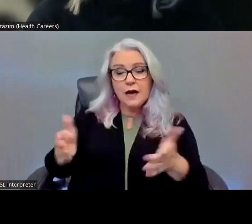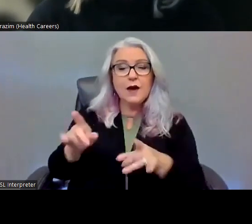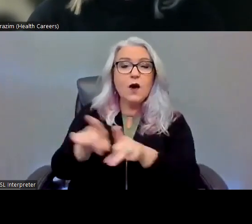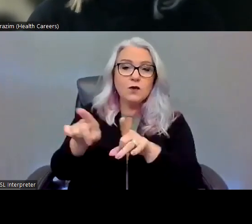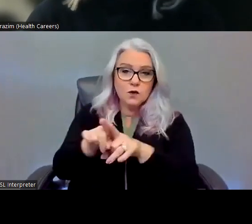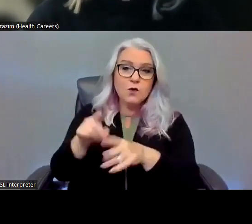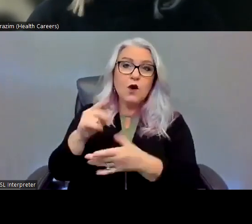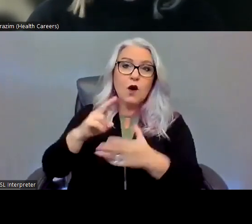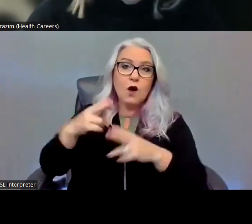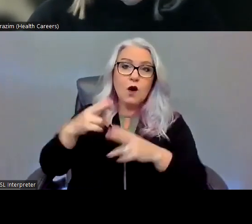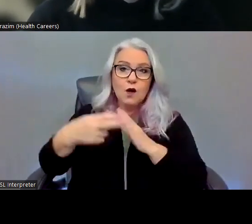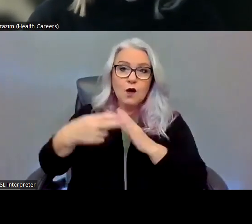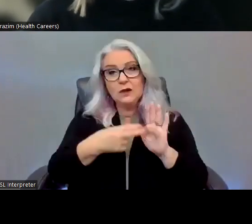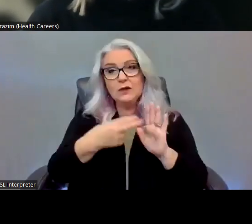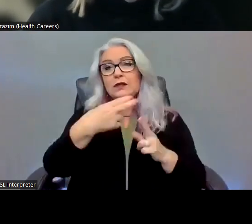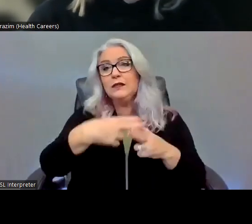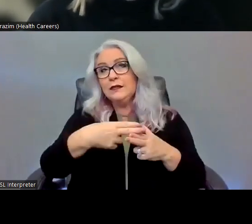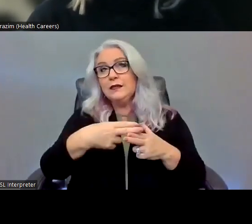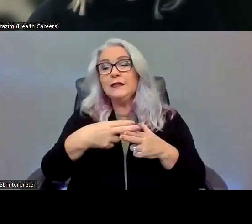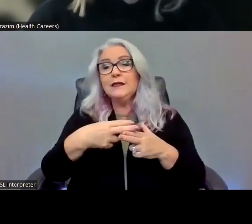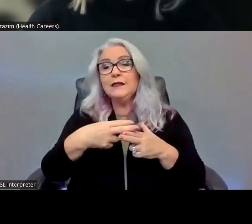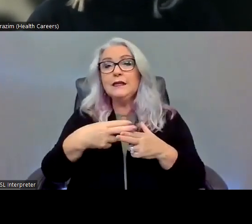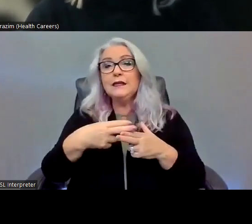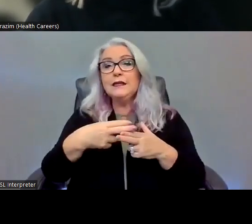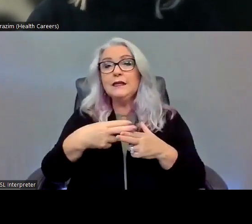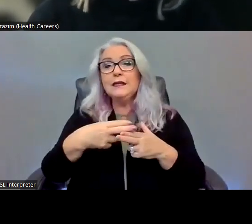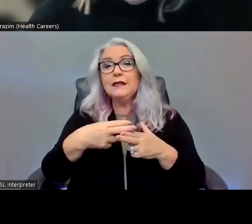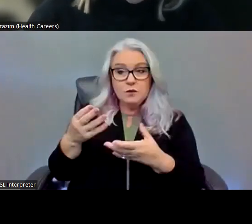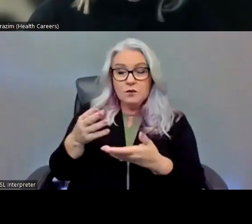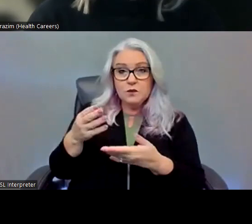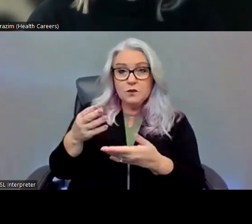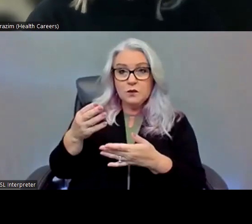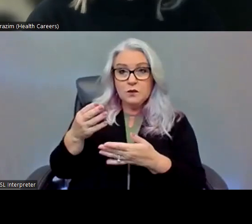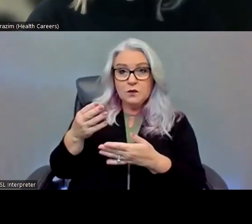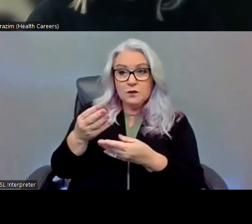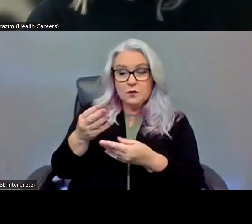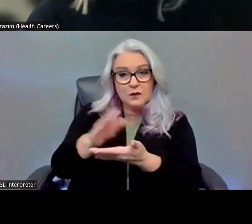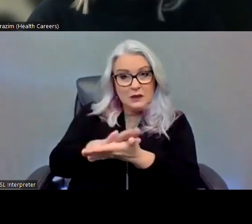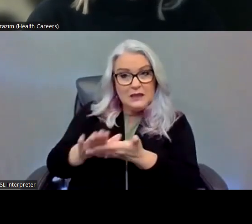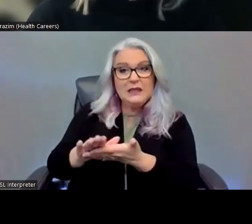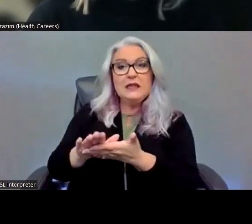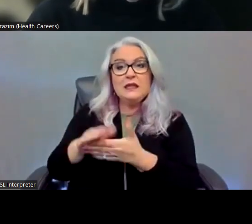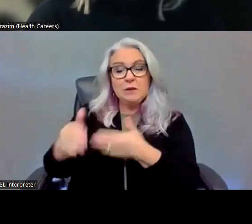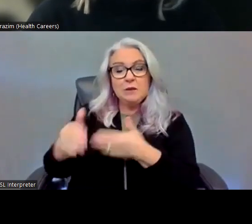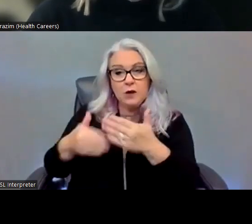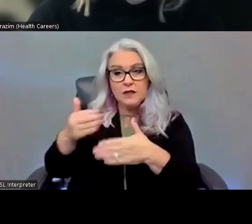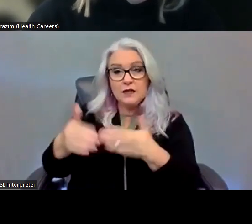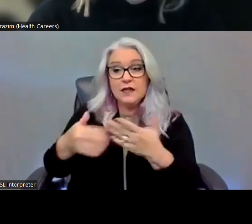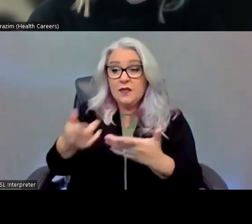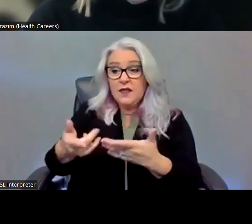processing, where they're preparing the trays and equipment and supplies that are necessary